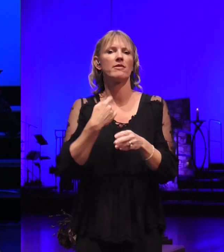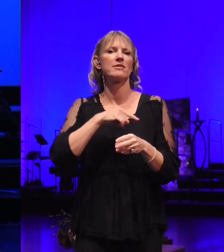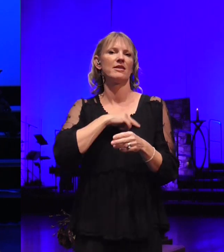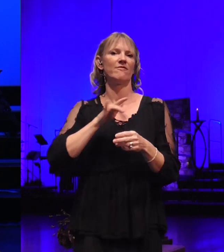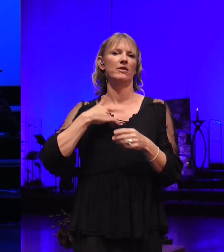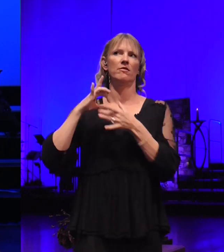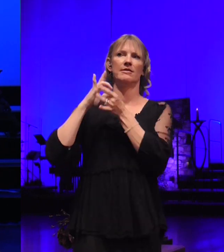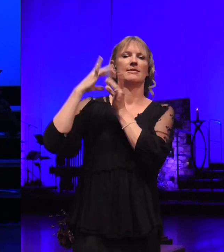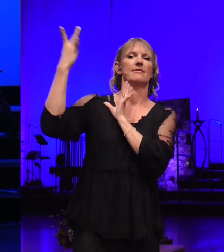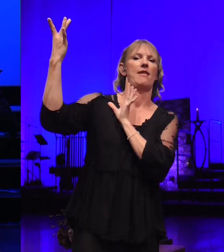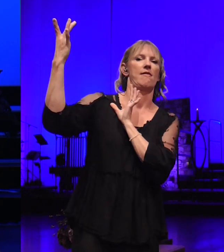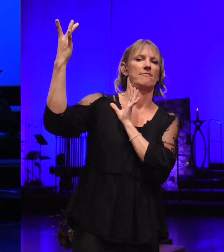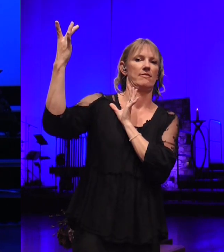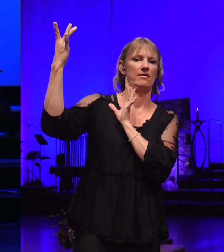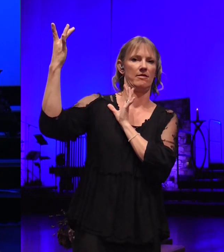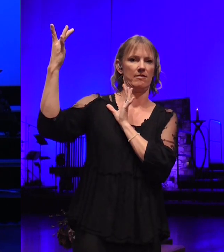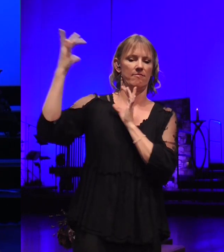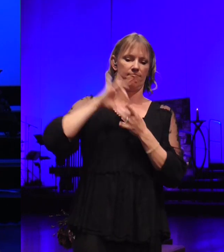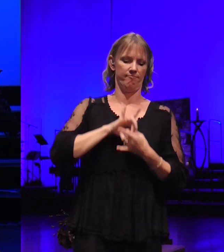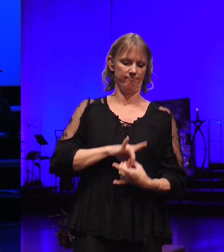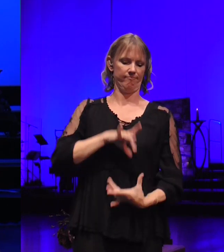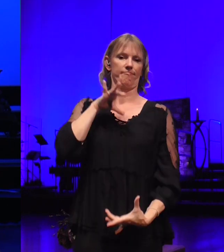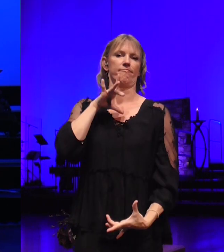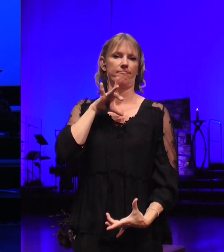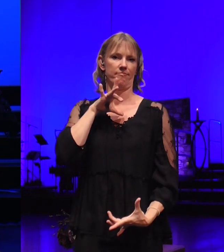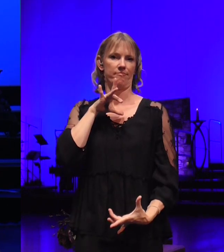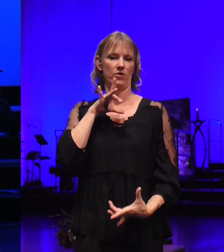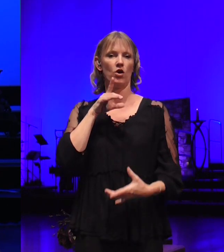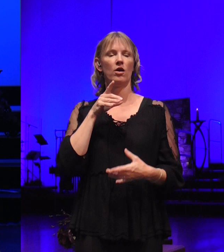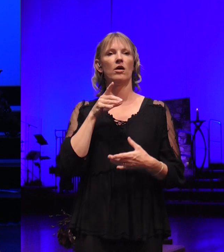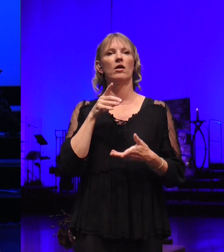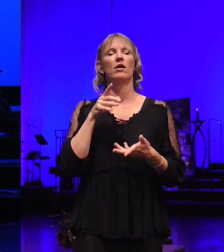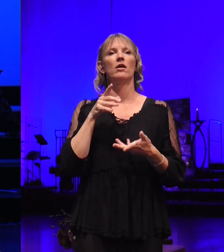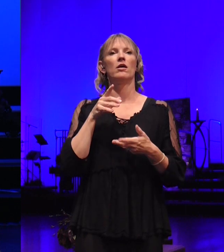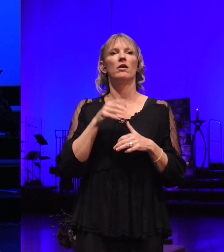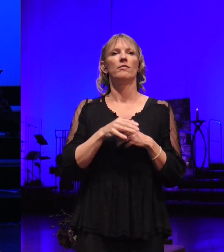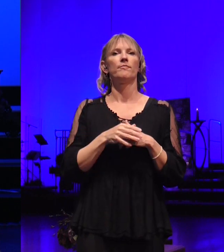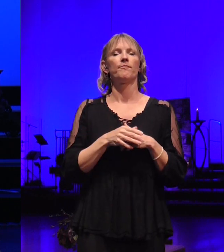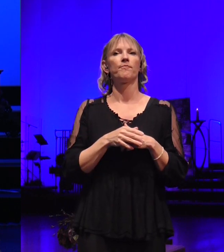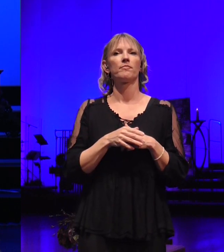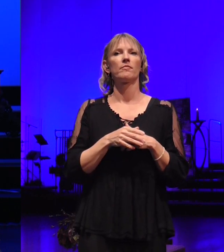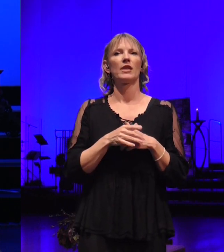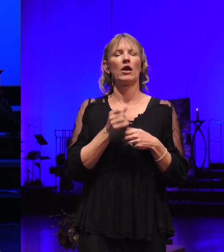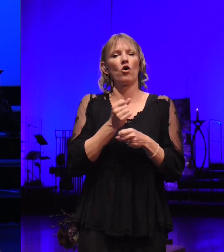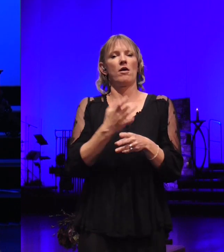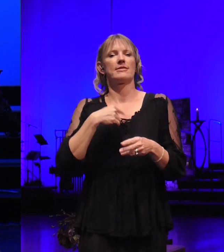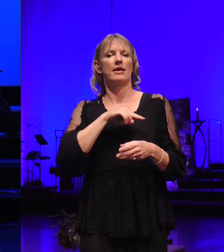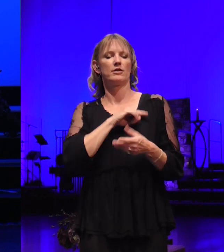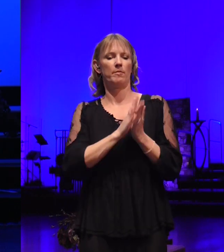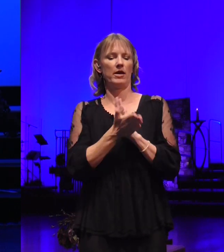source and makes us be who we know deep down we are not.